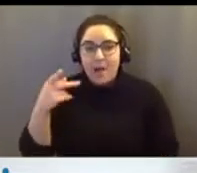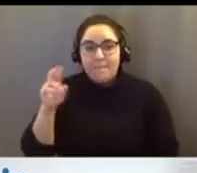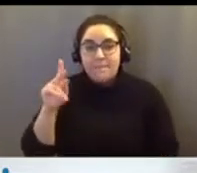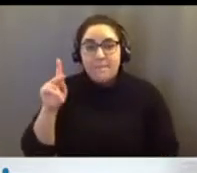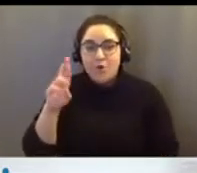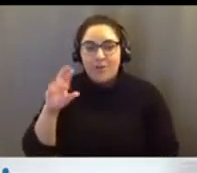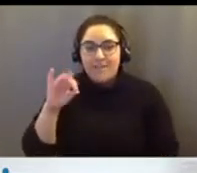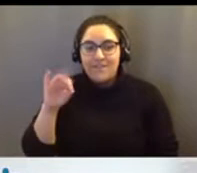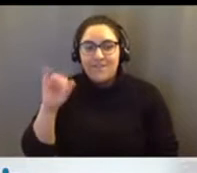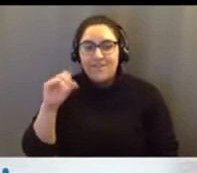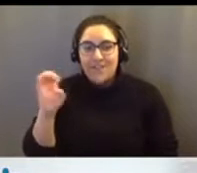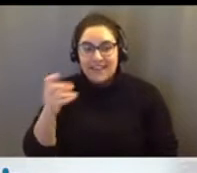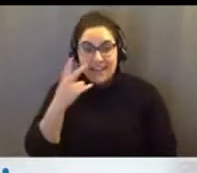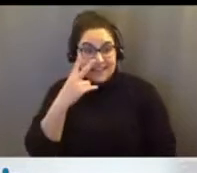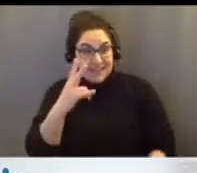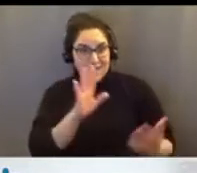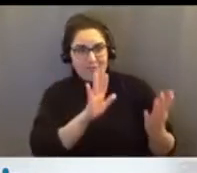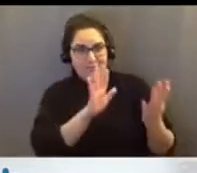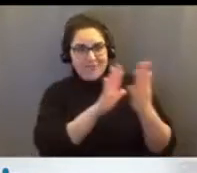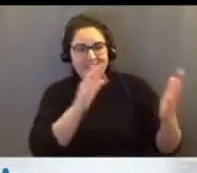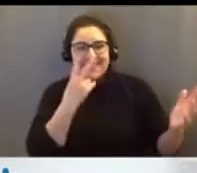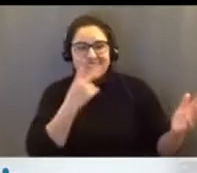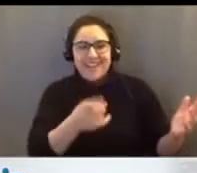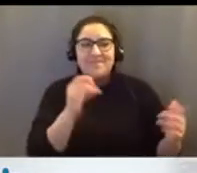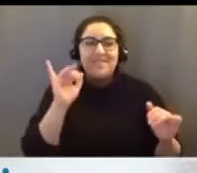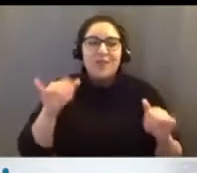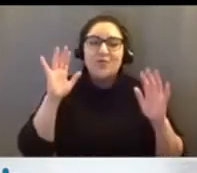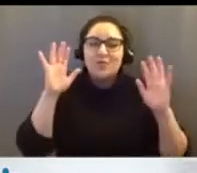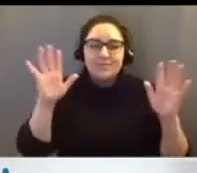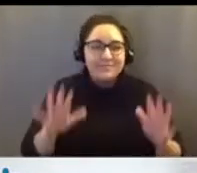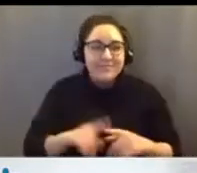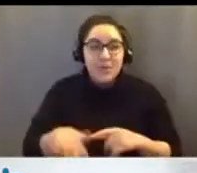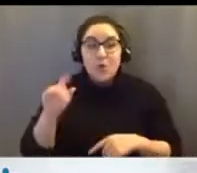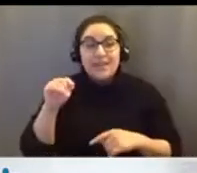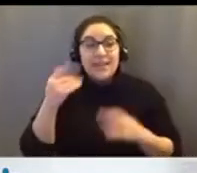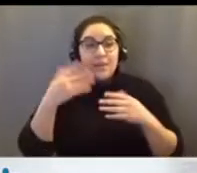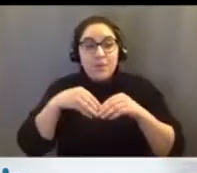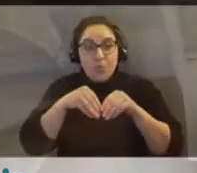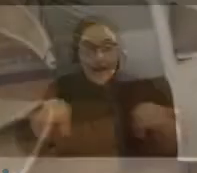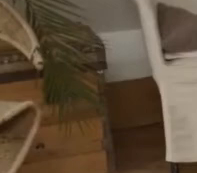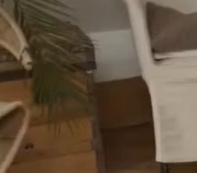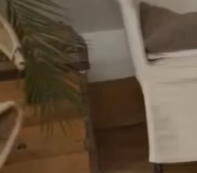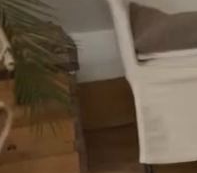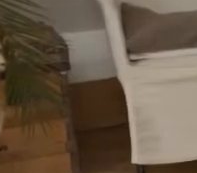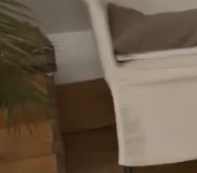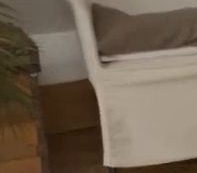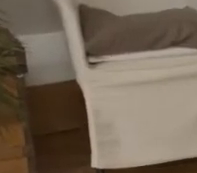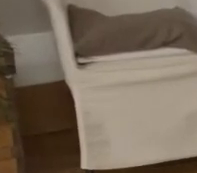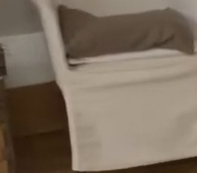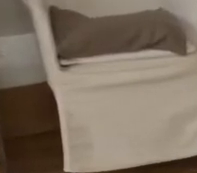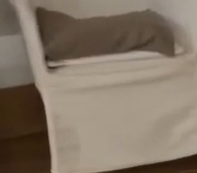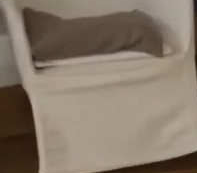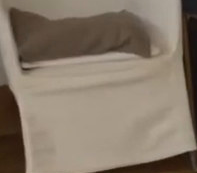Lupe giving her sister high five. You know, we actually did a breakout room, and Lupe did a little Zumba lesson for some